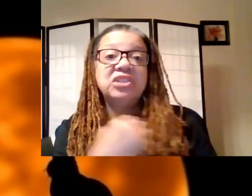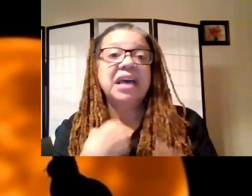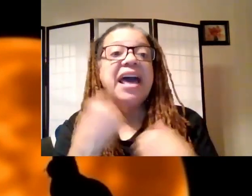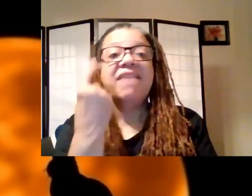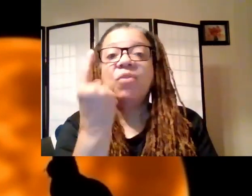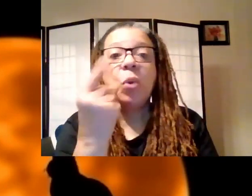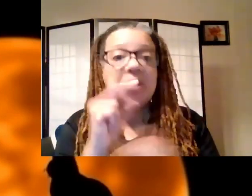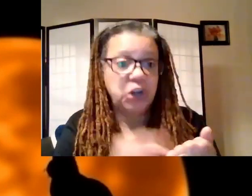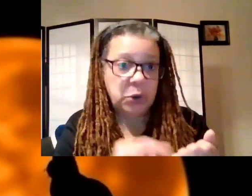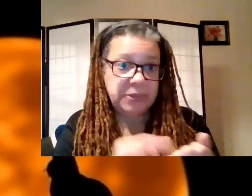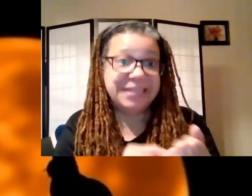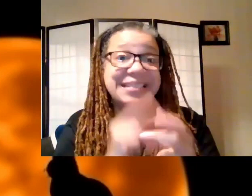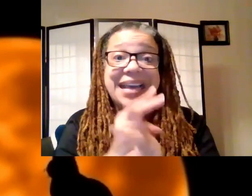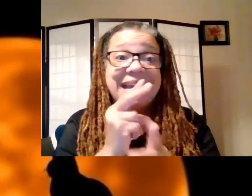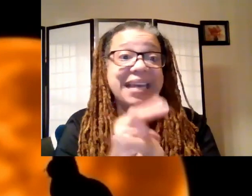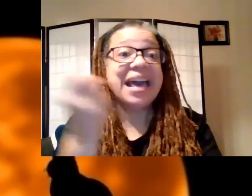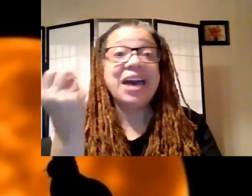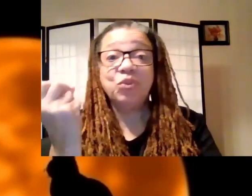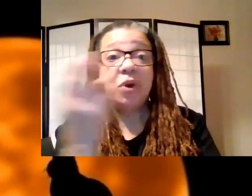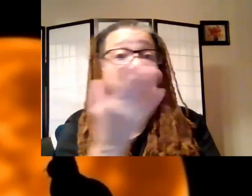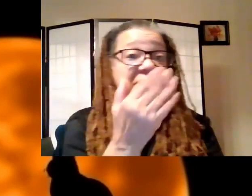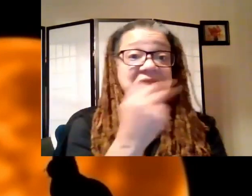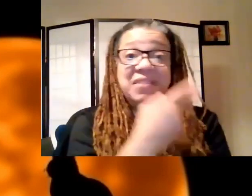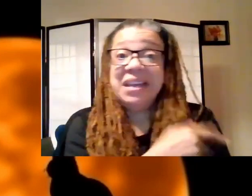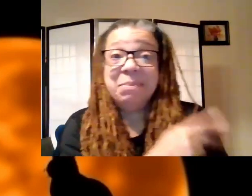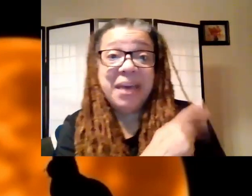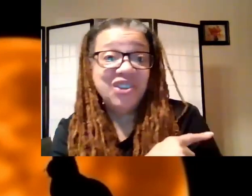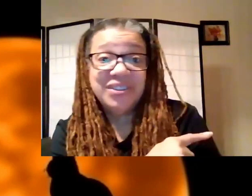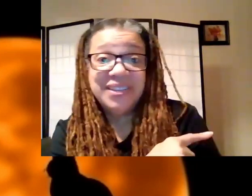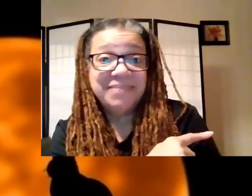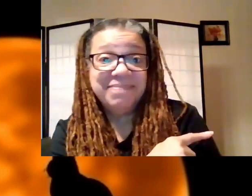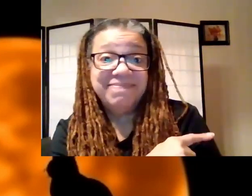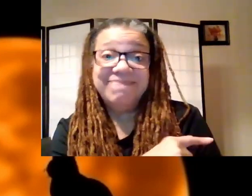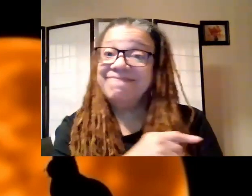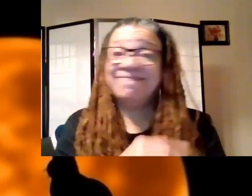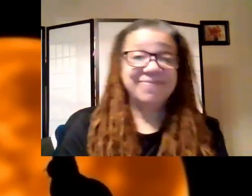1 nurse taking care of 12 to 15 patients, which